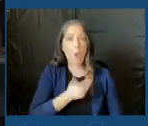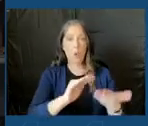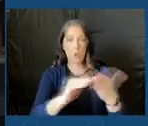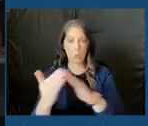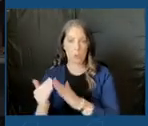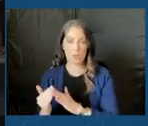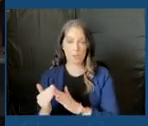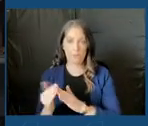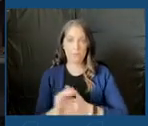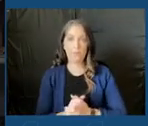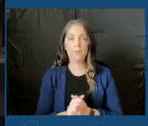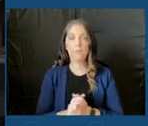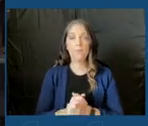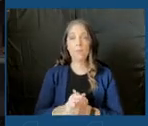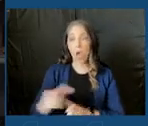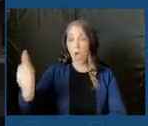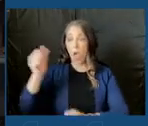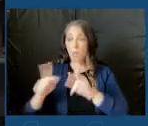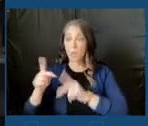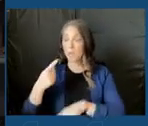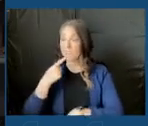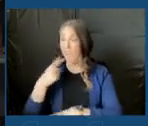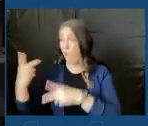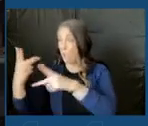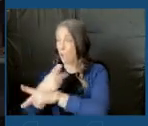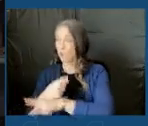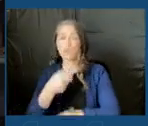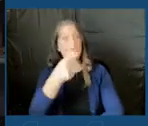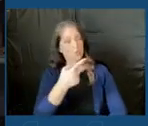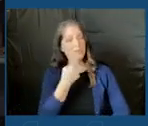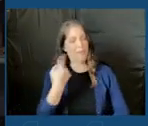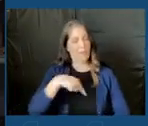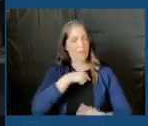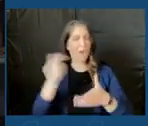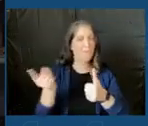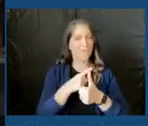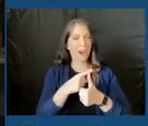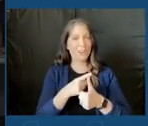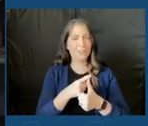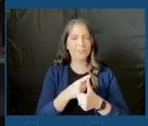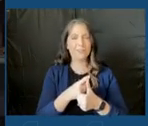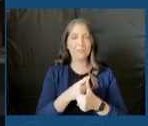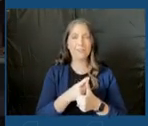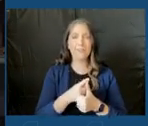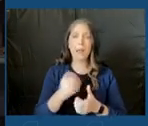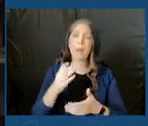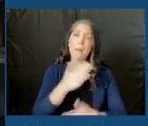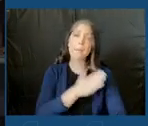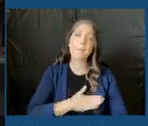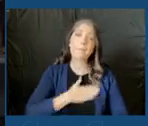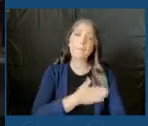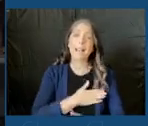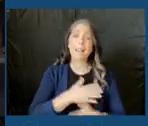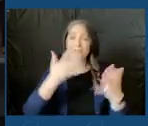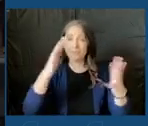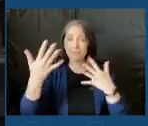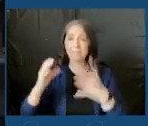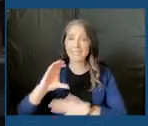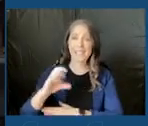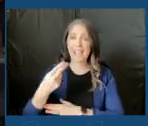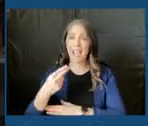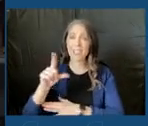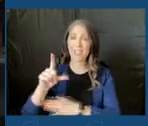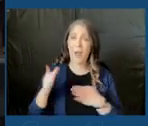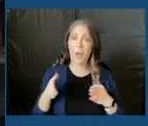we're worst, you said that we were first. Ladies and gentlemen, brothers and sisters, put your hands together in a choose healthy life kind of way for the